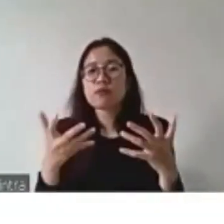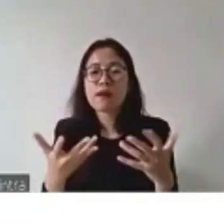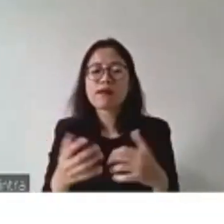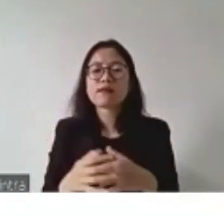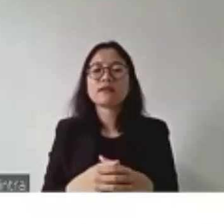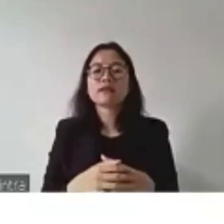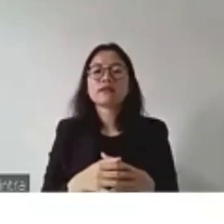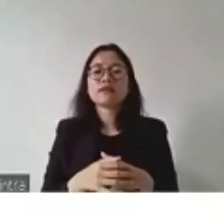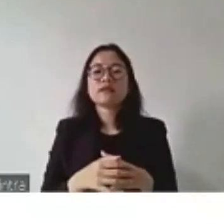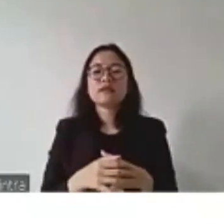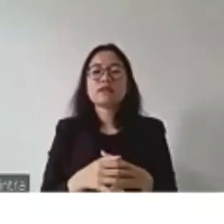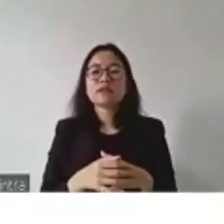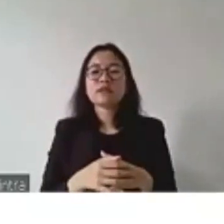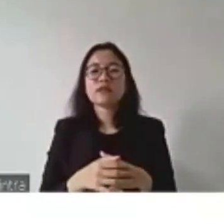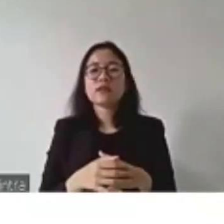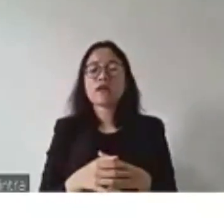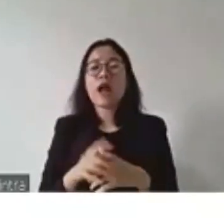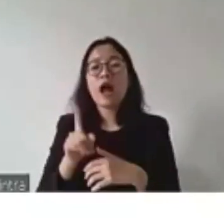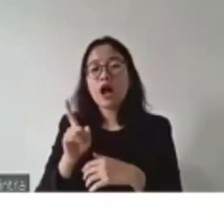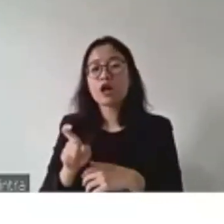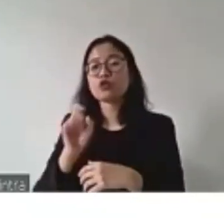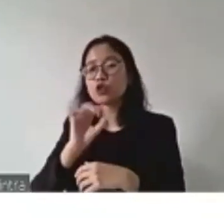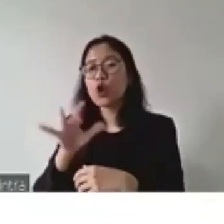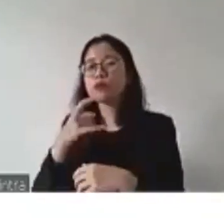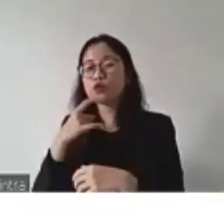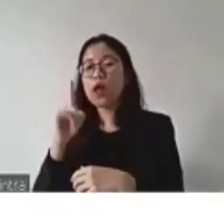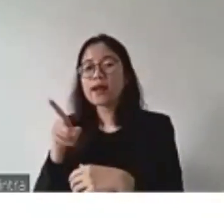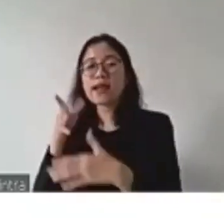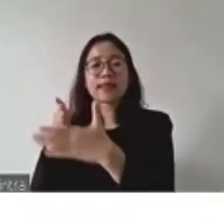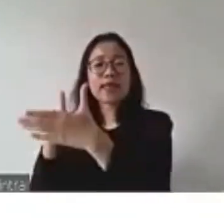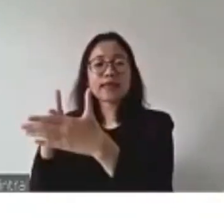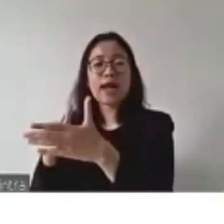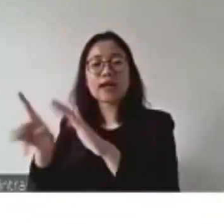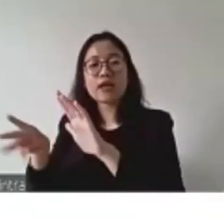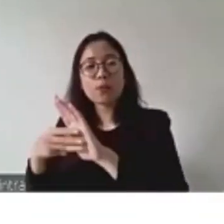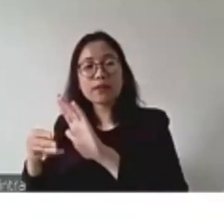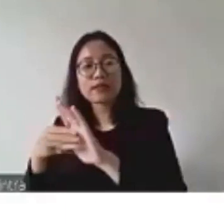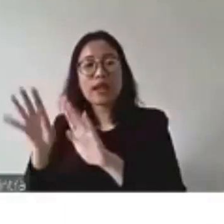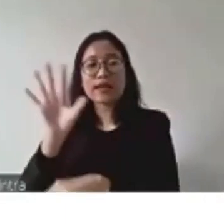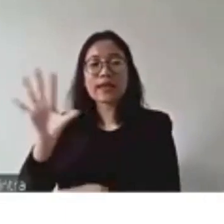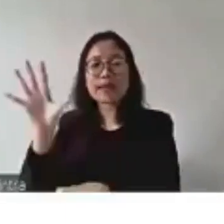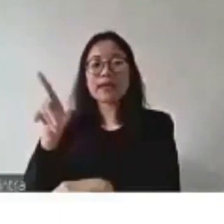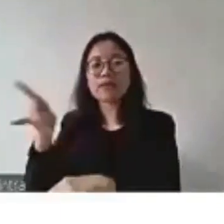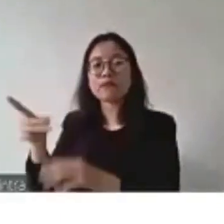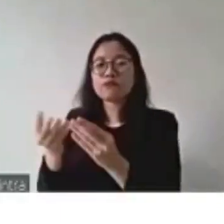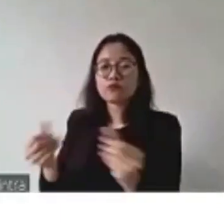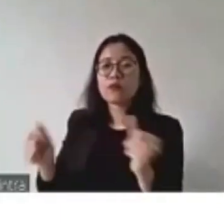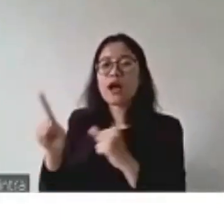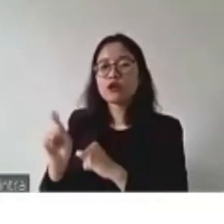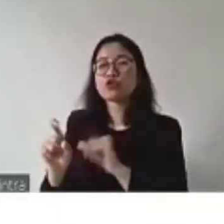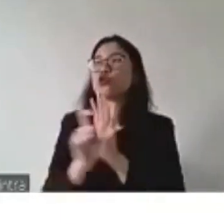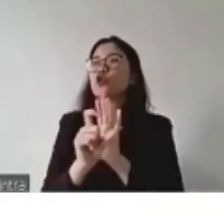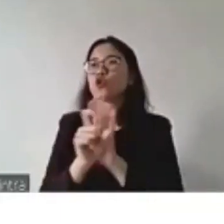is also causing the increase of the air pollution, and then the air pollution issues needs